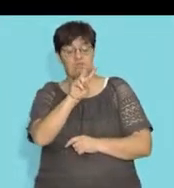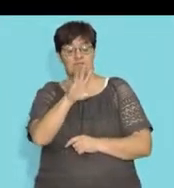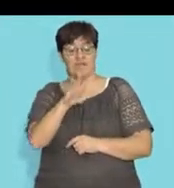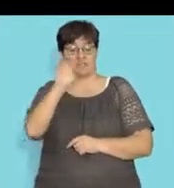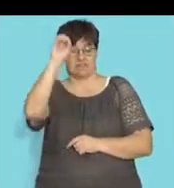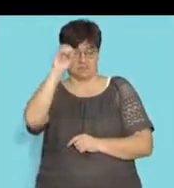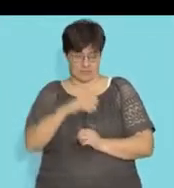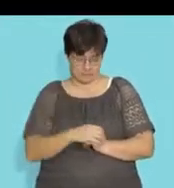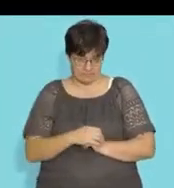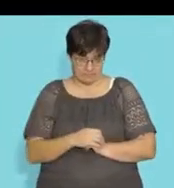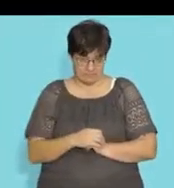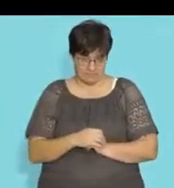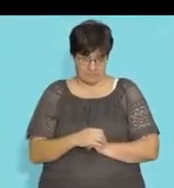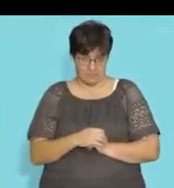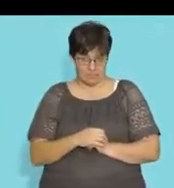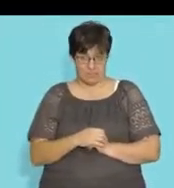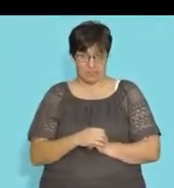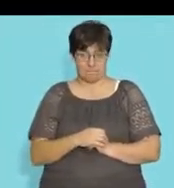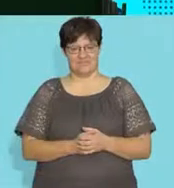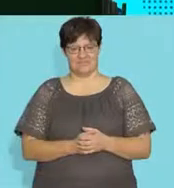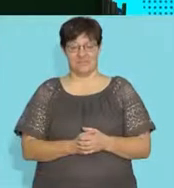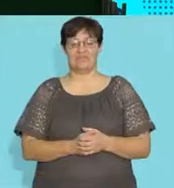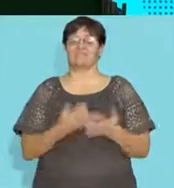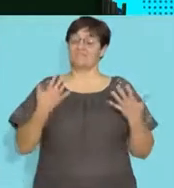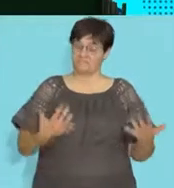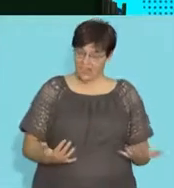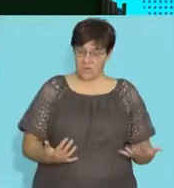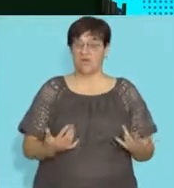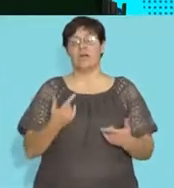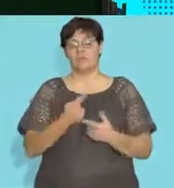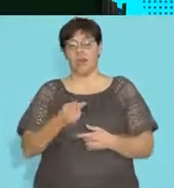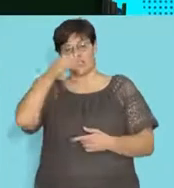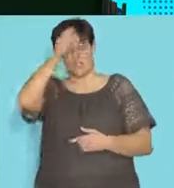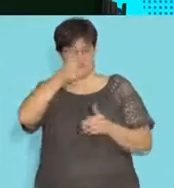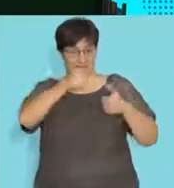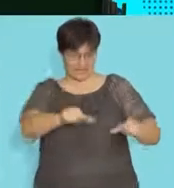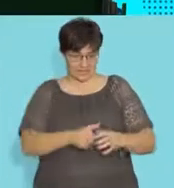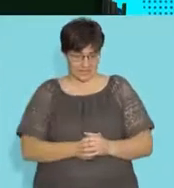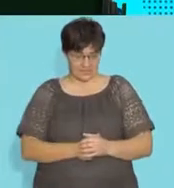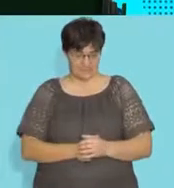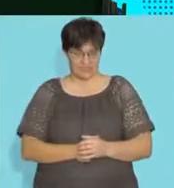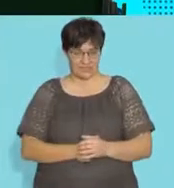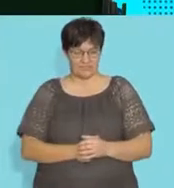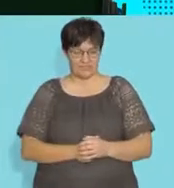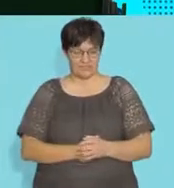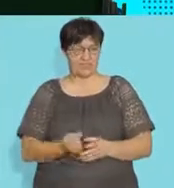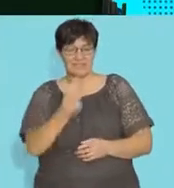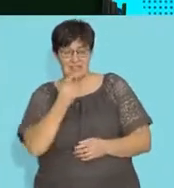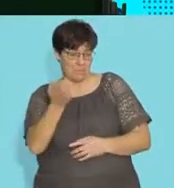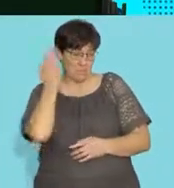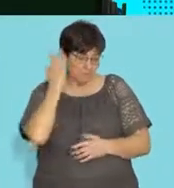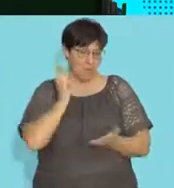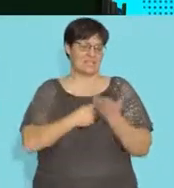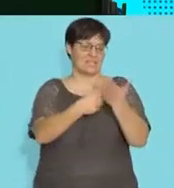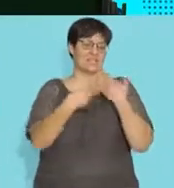to the power minus 14. And this brings us to the next concept. Again, we've spoken about